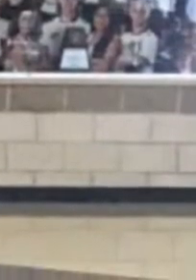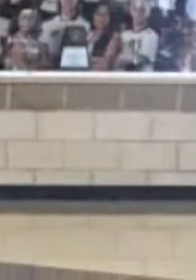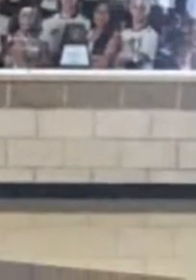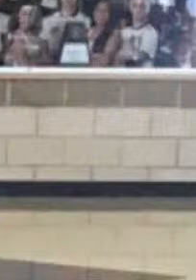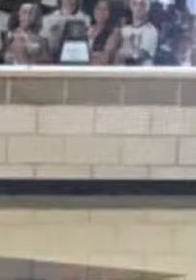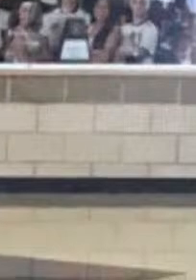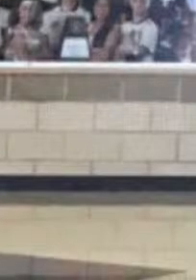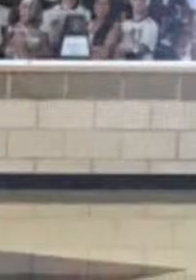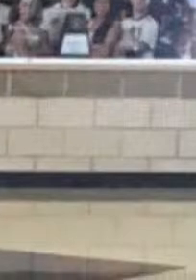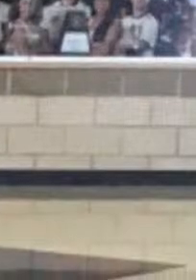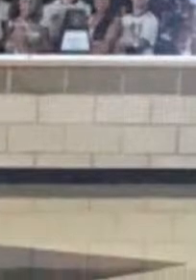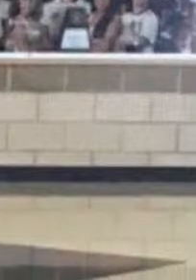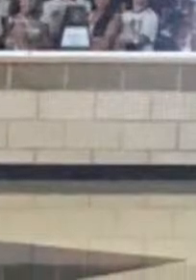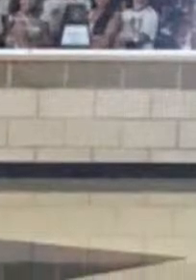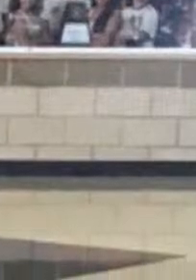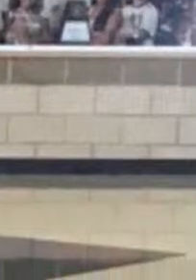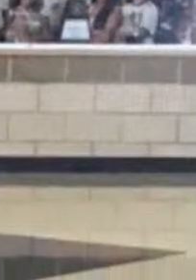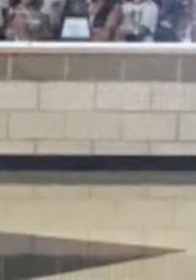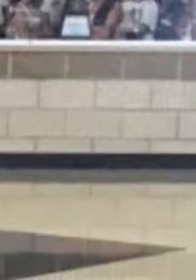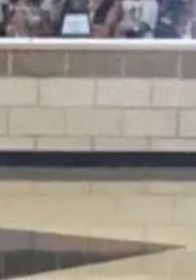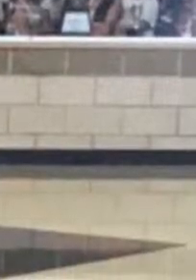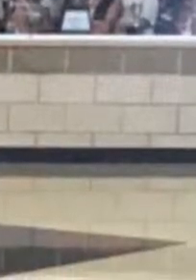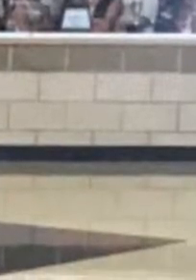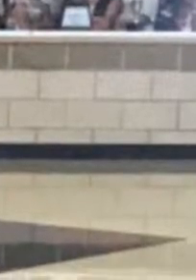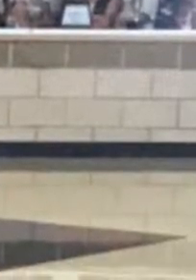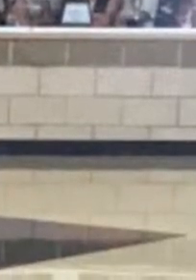Even if it takes